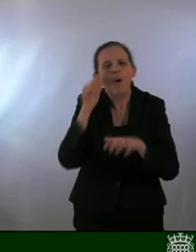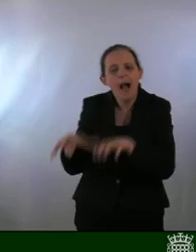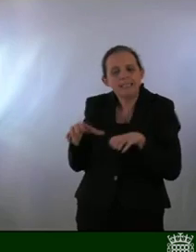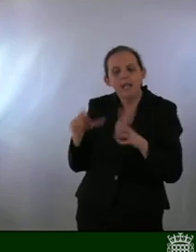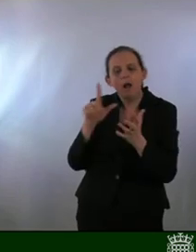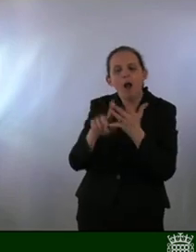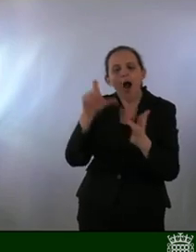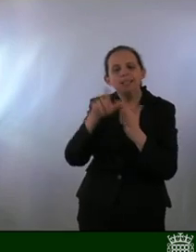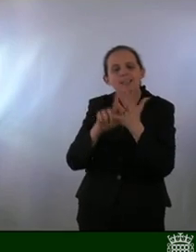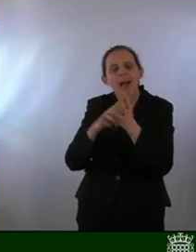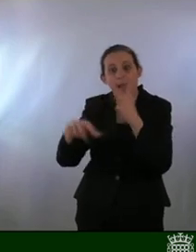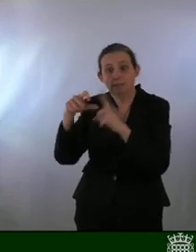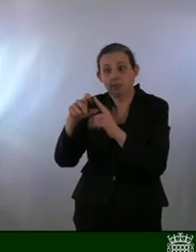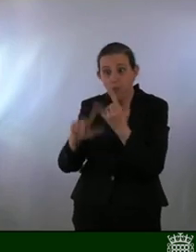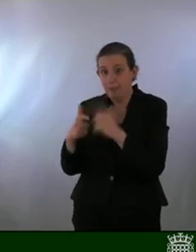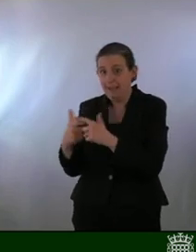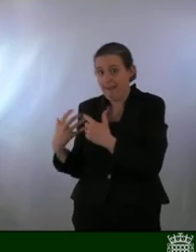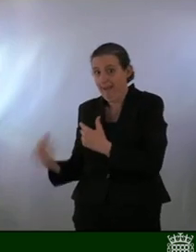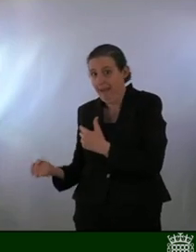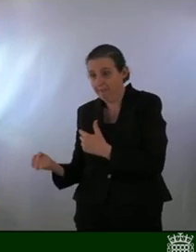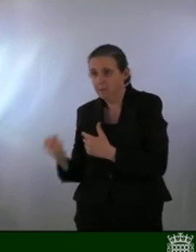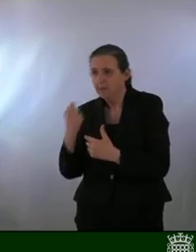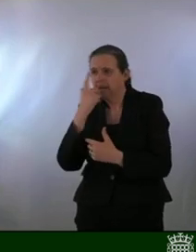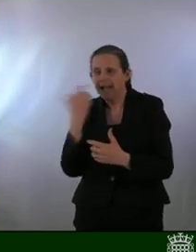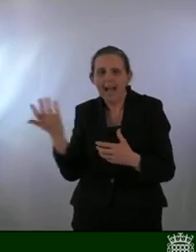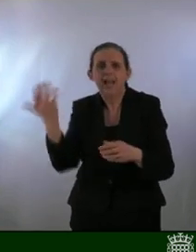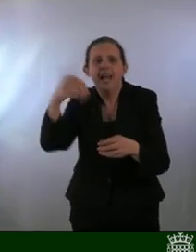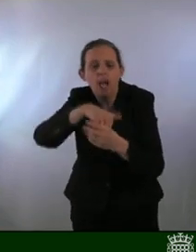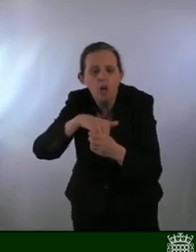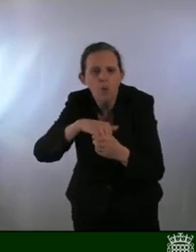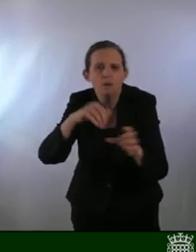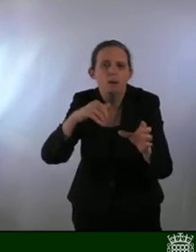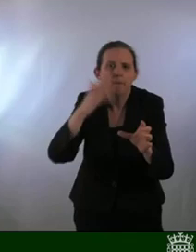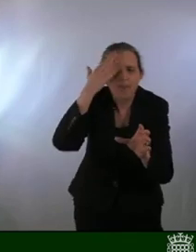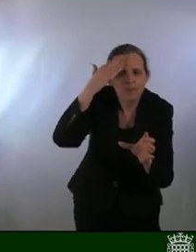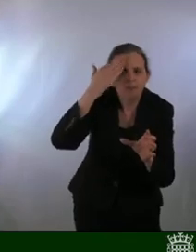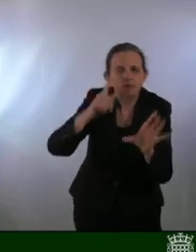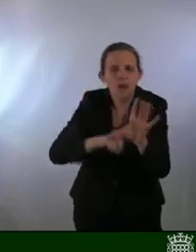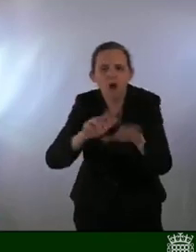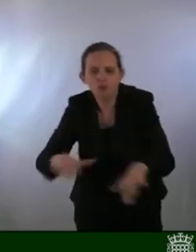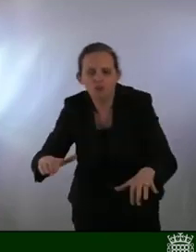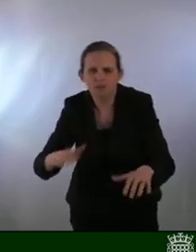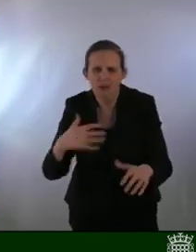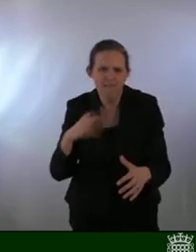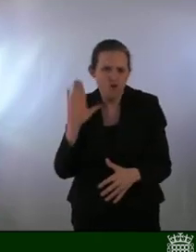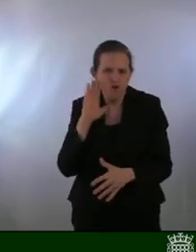of very small children? Because I'm afraid I've heard today of some scarcity in baby products, which is, of course, a great concern for us all.